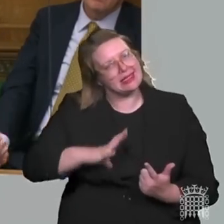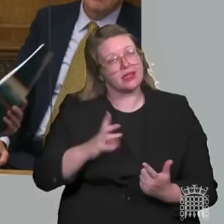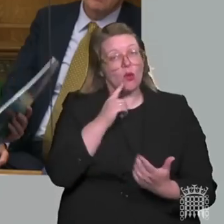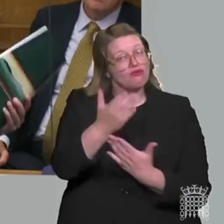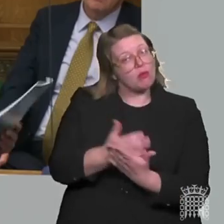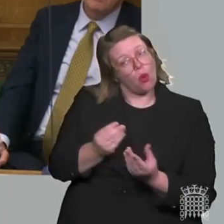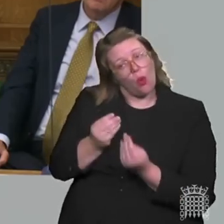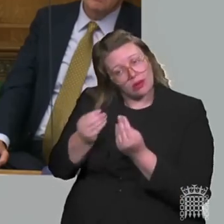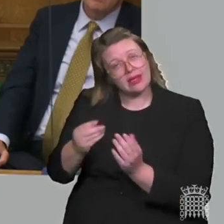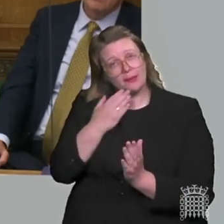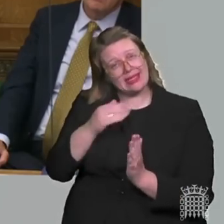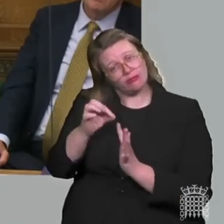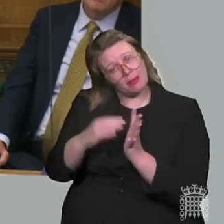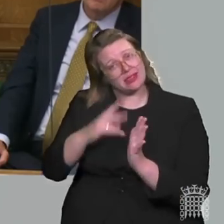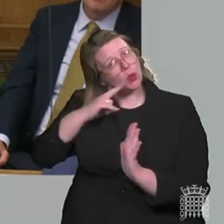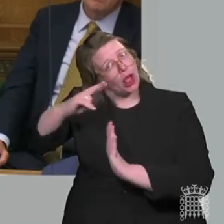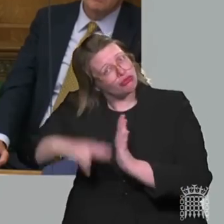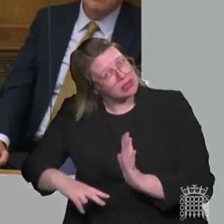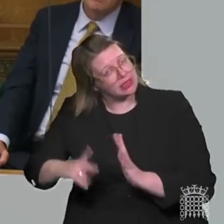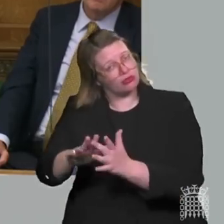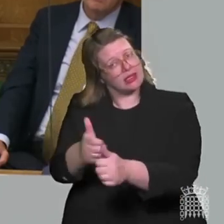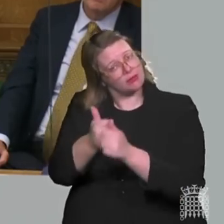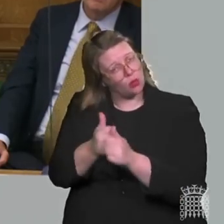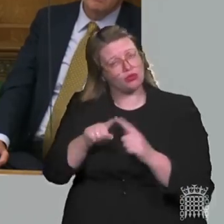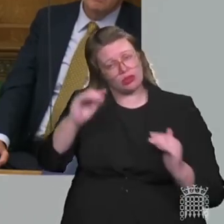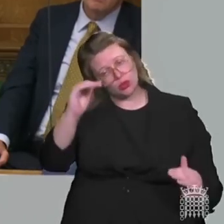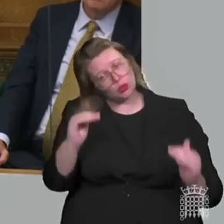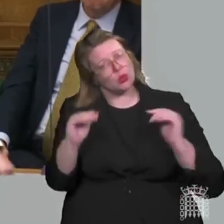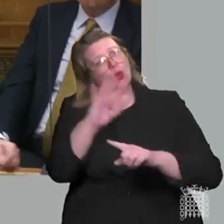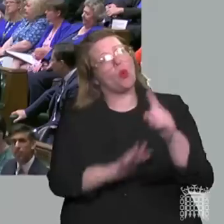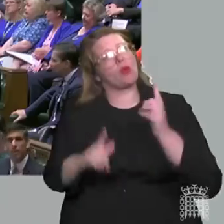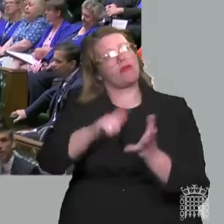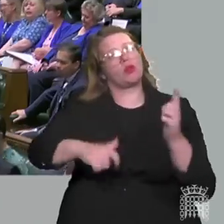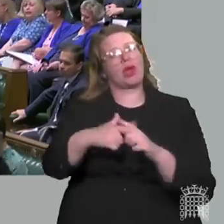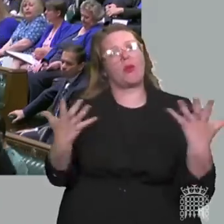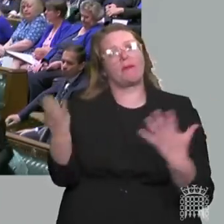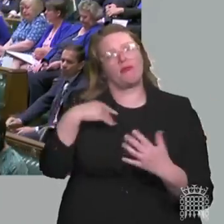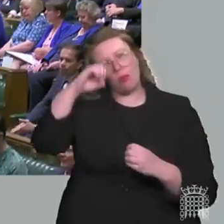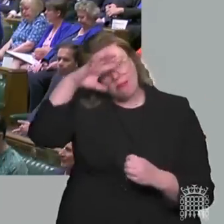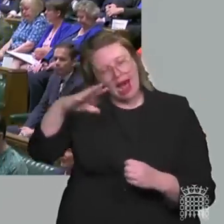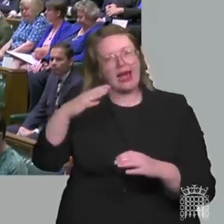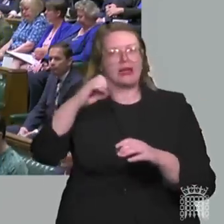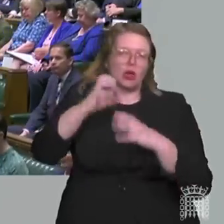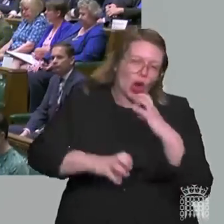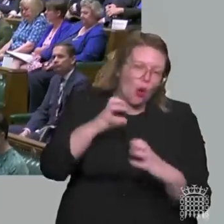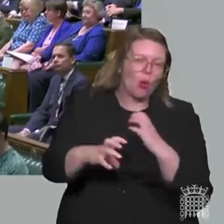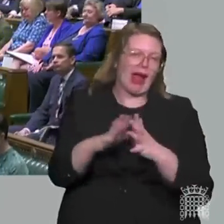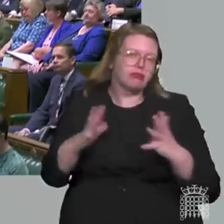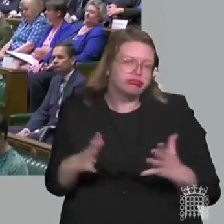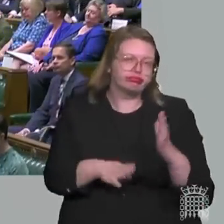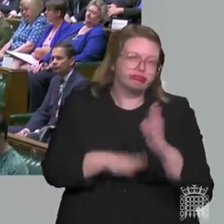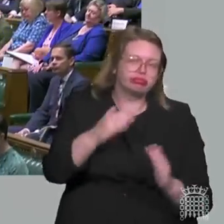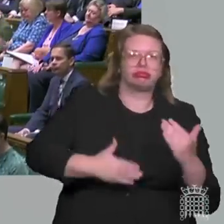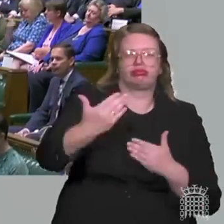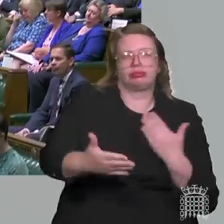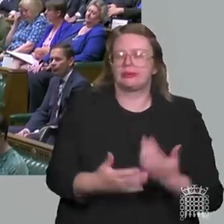recommendations and working out what more we can do to level up our coalfield communities across the whole of the United Kingdom? Prime Minister. Well, Mr. Speaker, I very